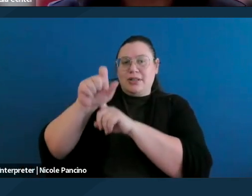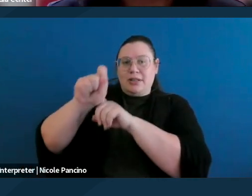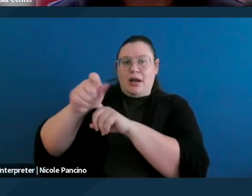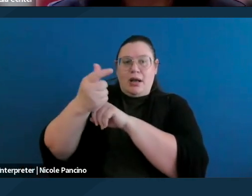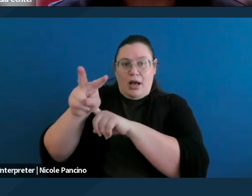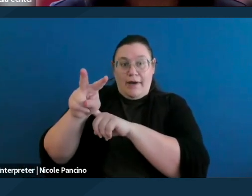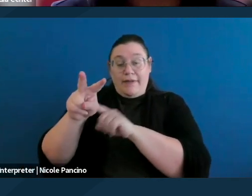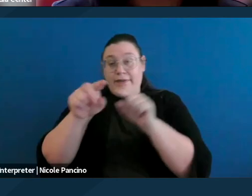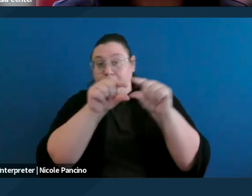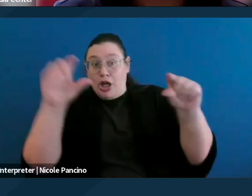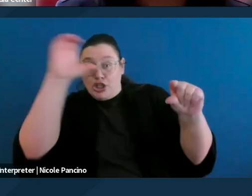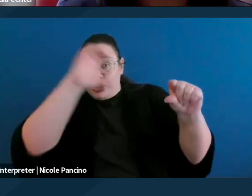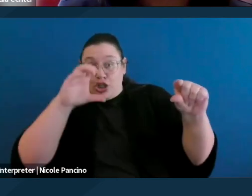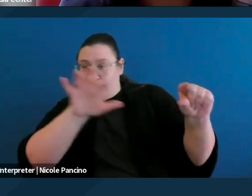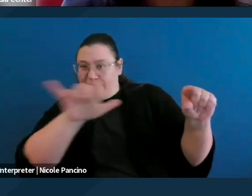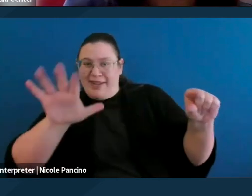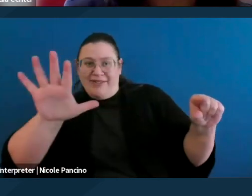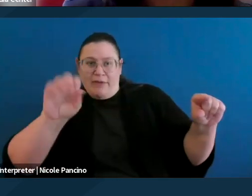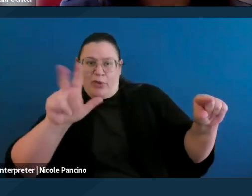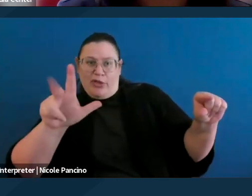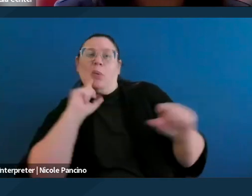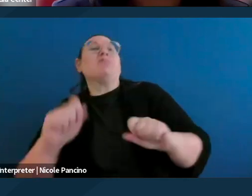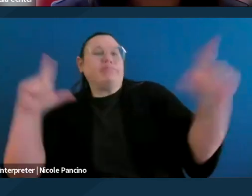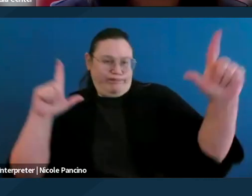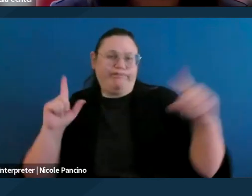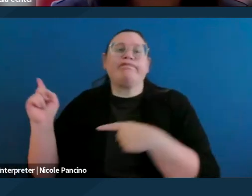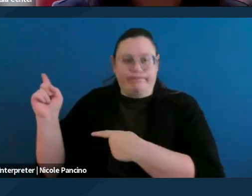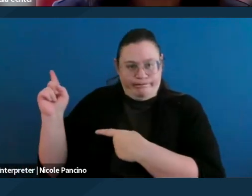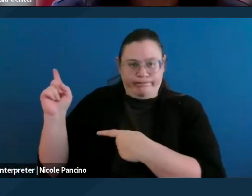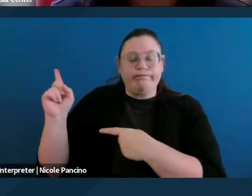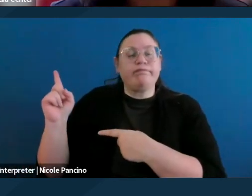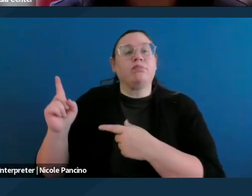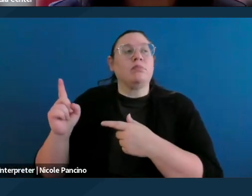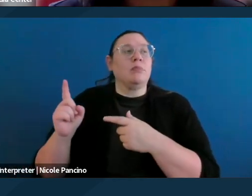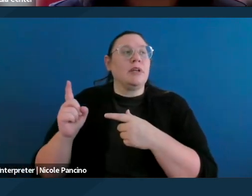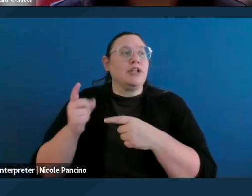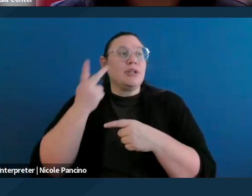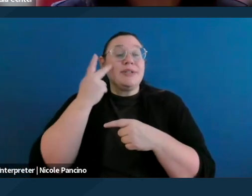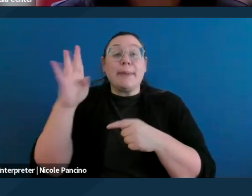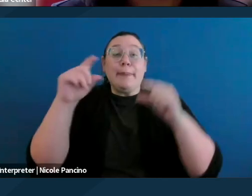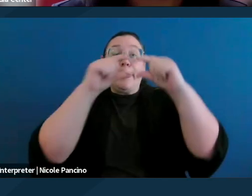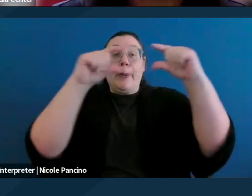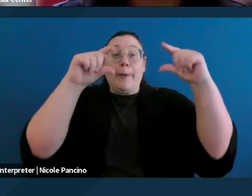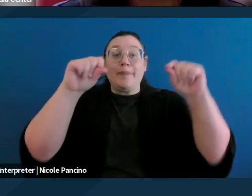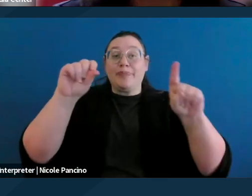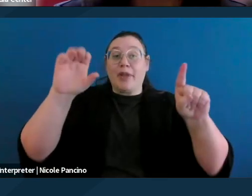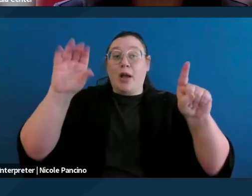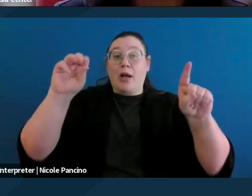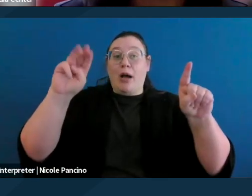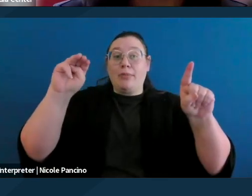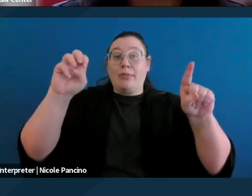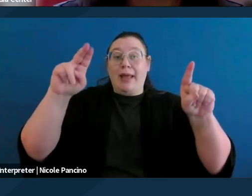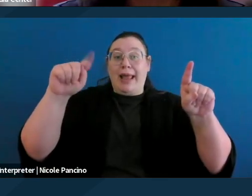the search bar and it'll pop up. So then you're going to want to select that blue comment button. It's a